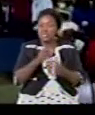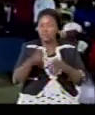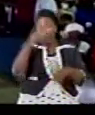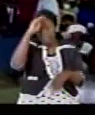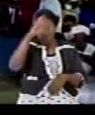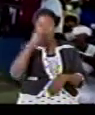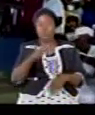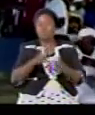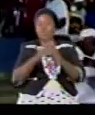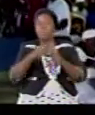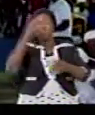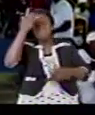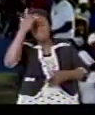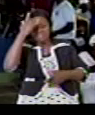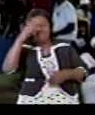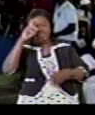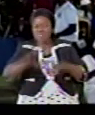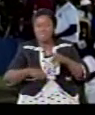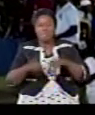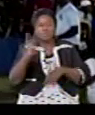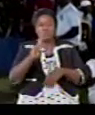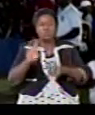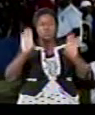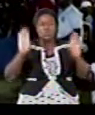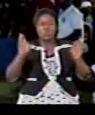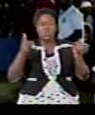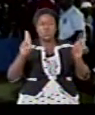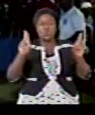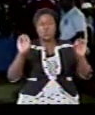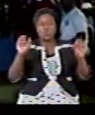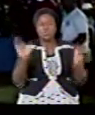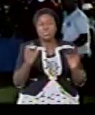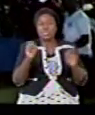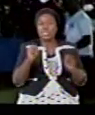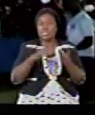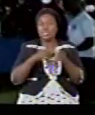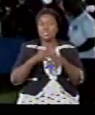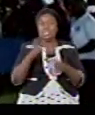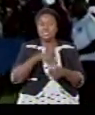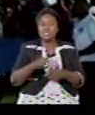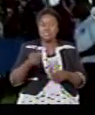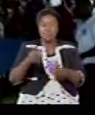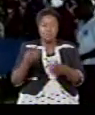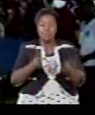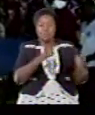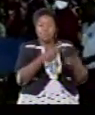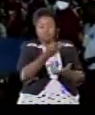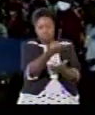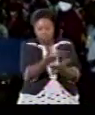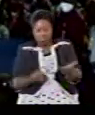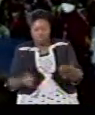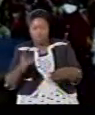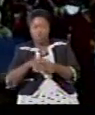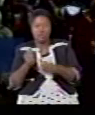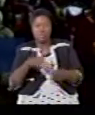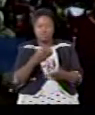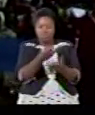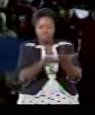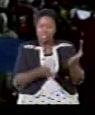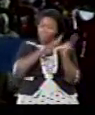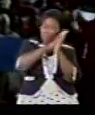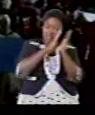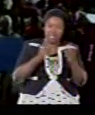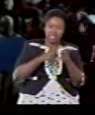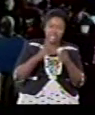he couldn't even use crutches, and they stretched him on a stretcher. And then at each